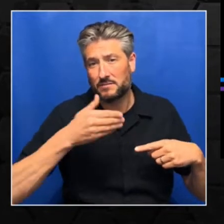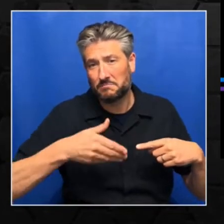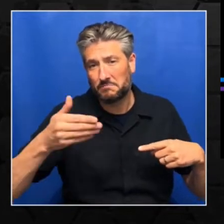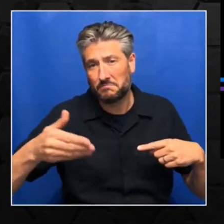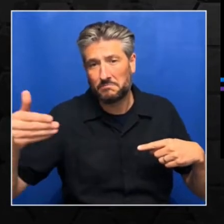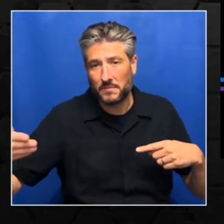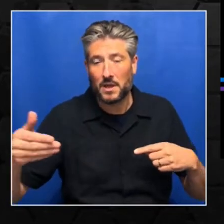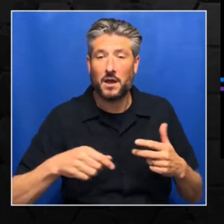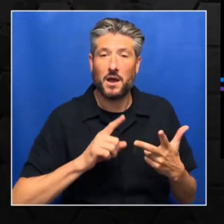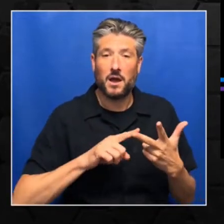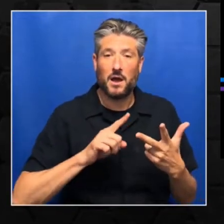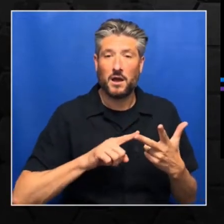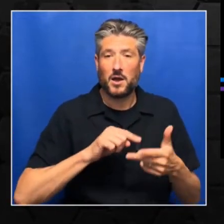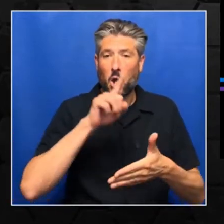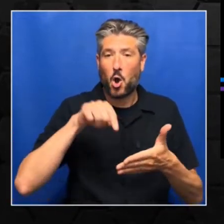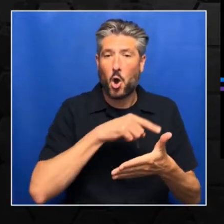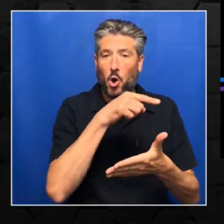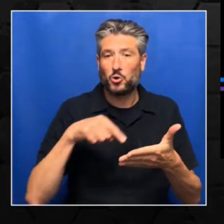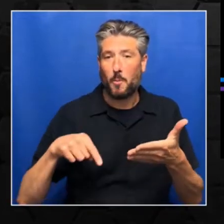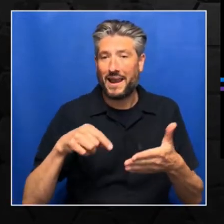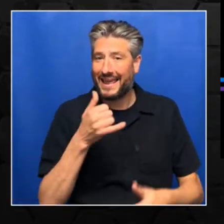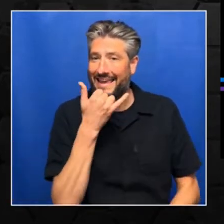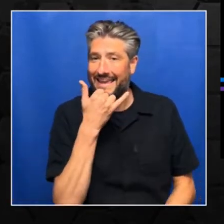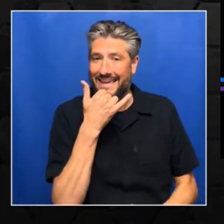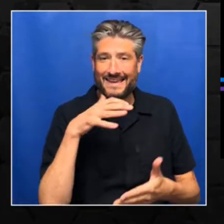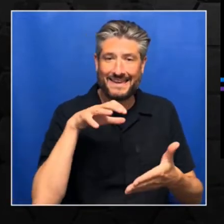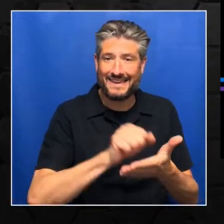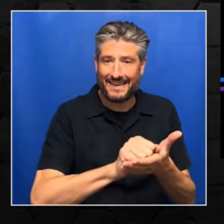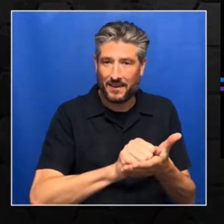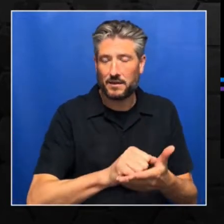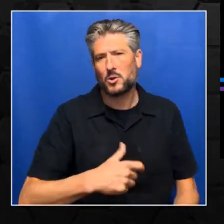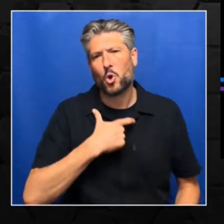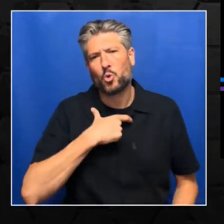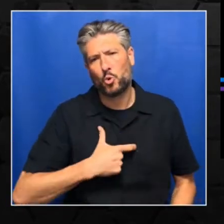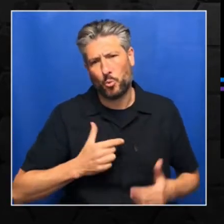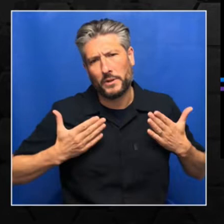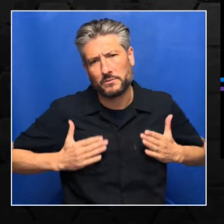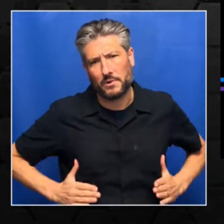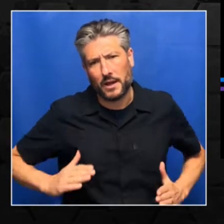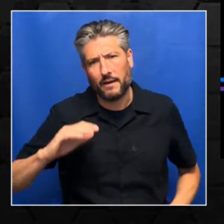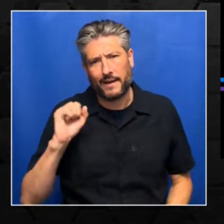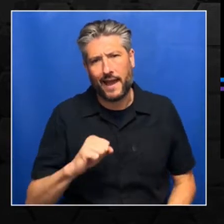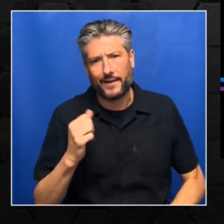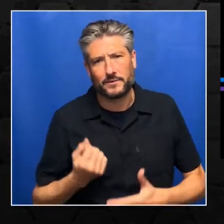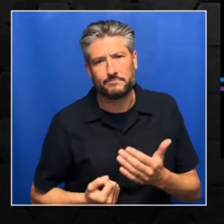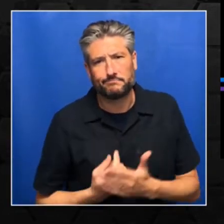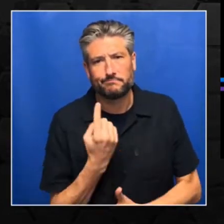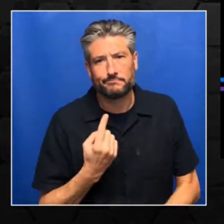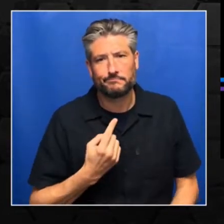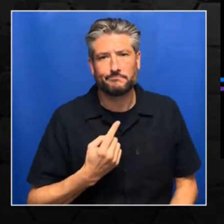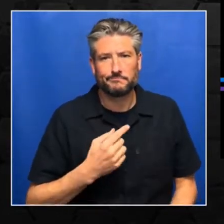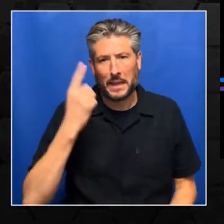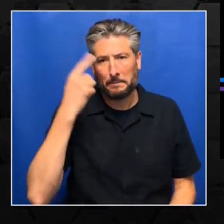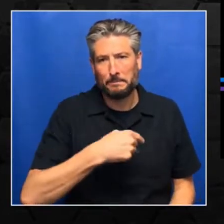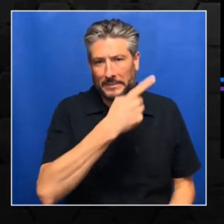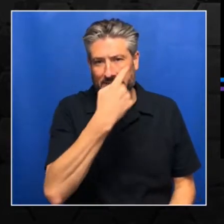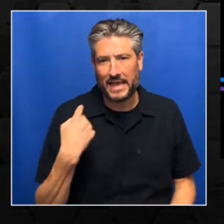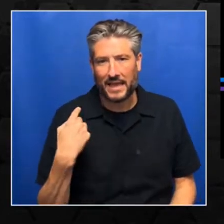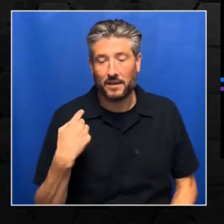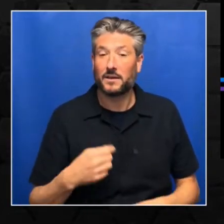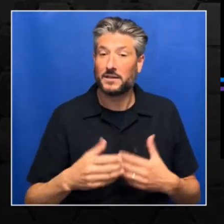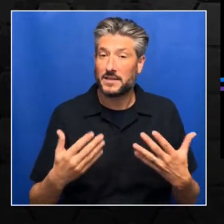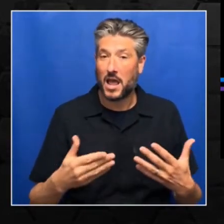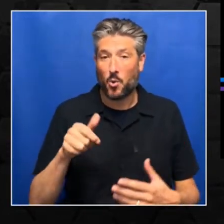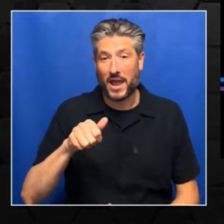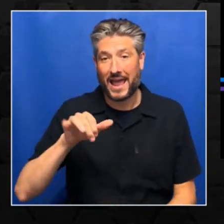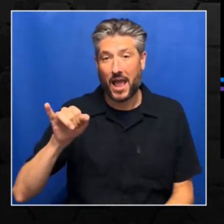over a wide amount of time, we can make mistakes. We are susceptible to mistakes. But now with the help of artificial intelligence or